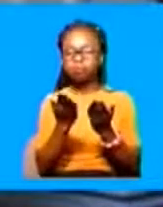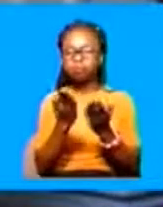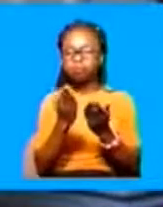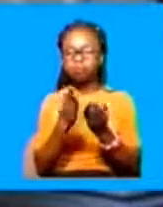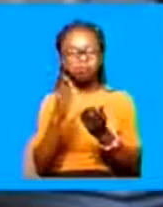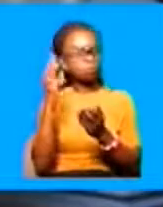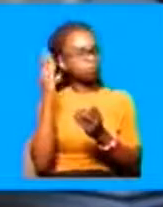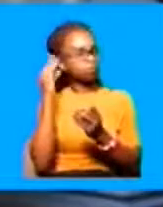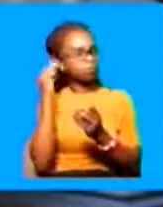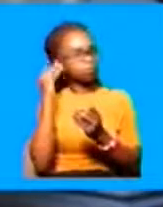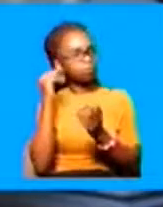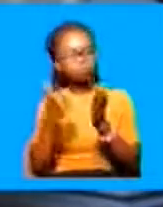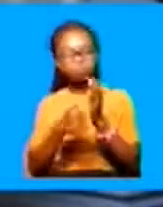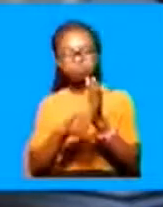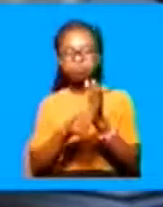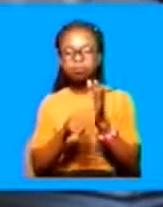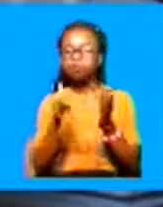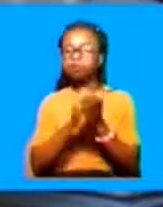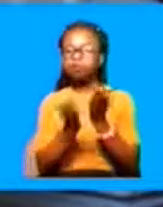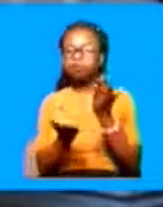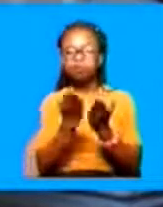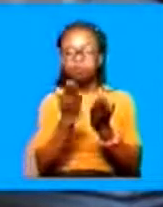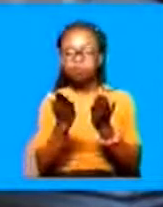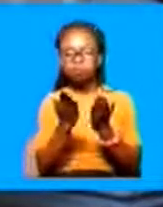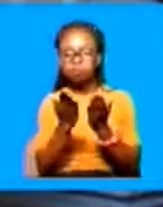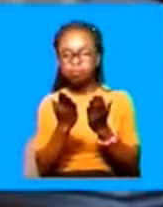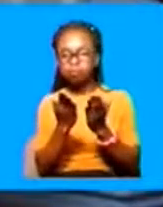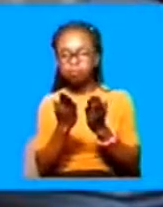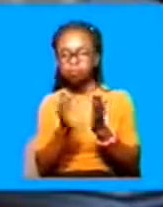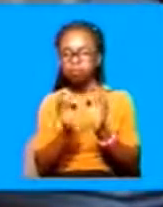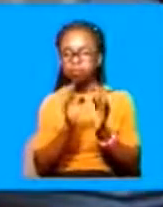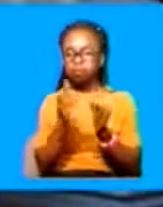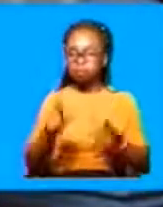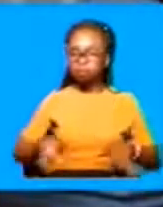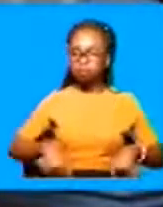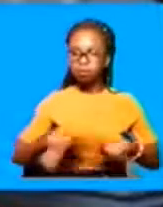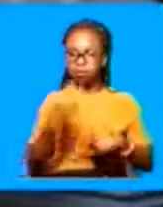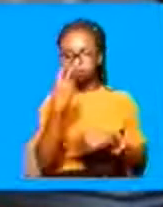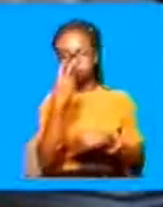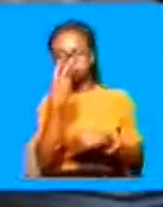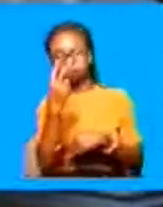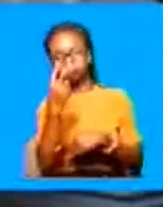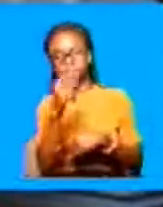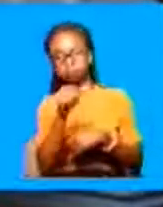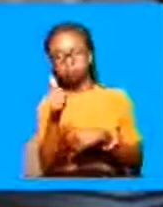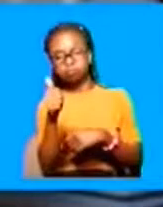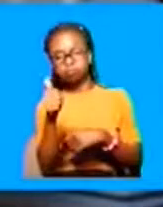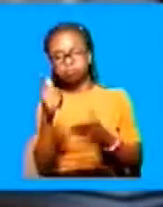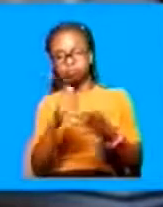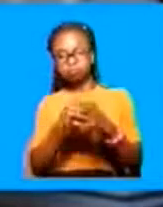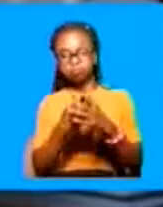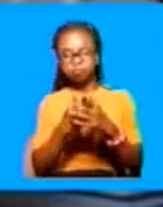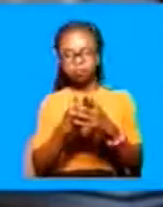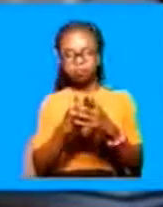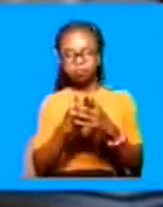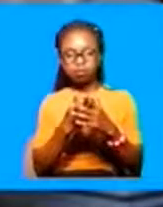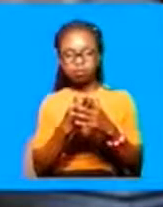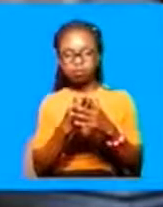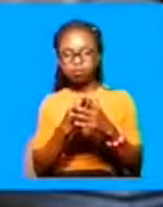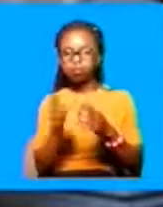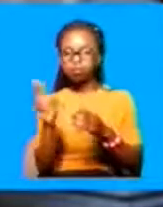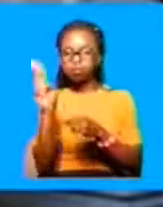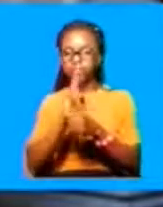mar koso winjo wach. Mano samoro ok nyal geng'i nikech ing'iyo ngimani mondo chang pomondi. Koro kineo oti gi